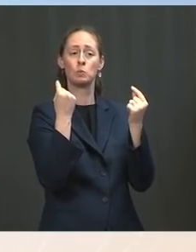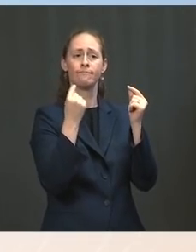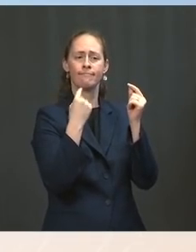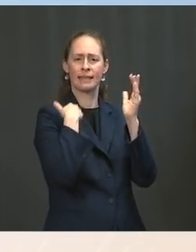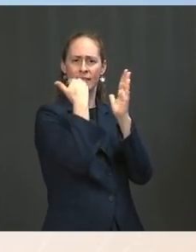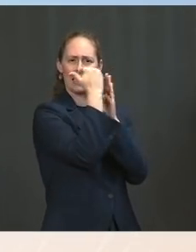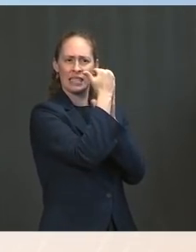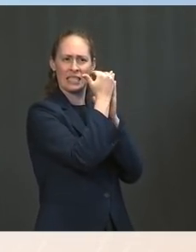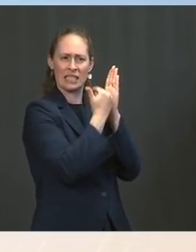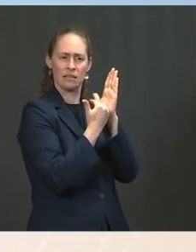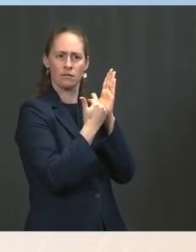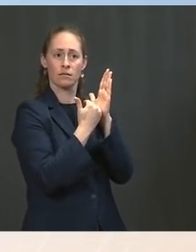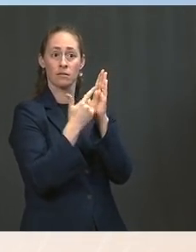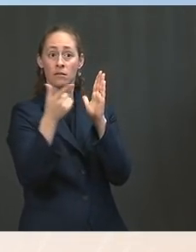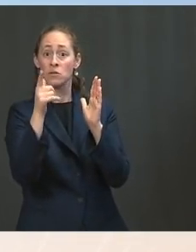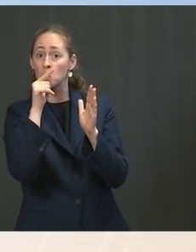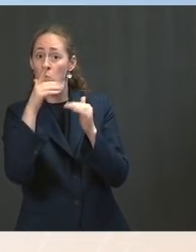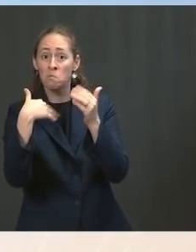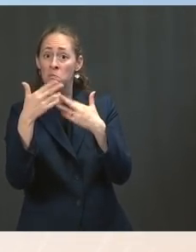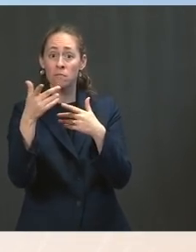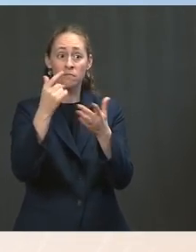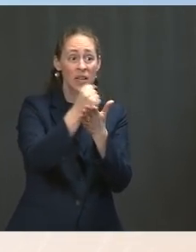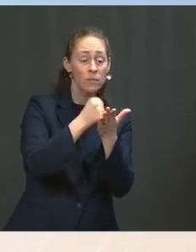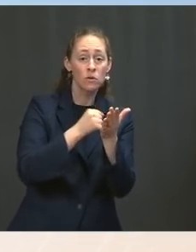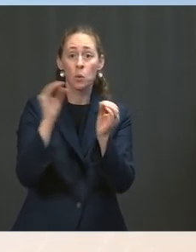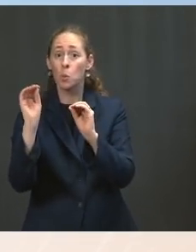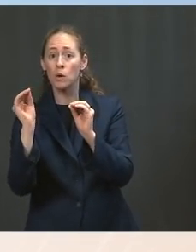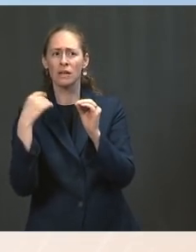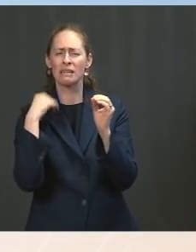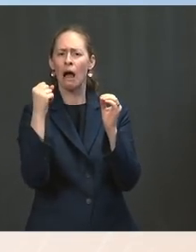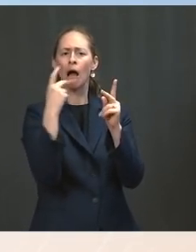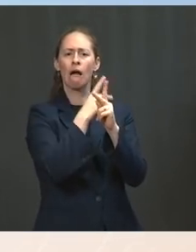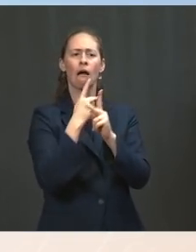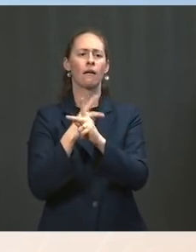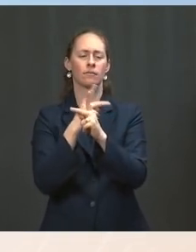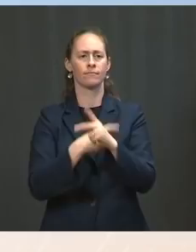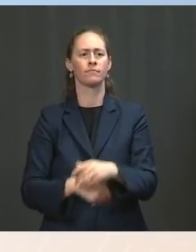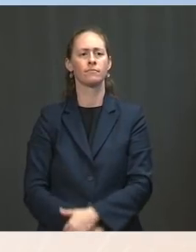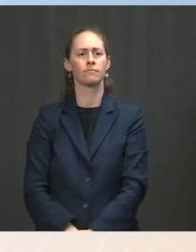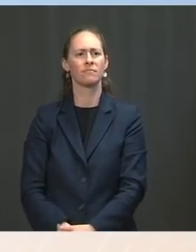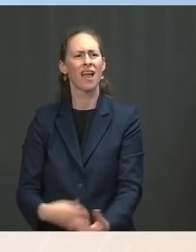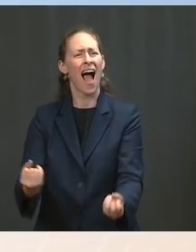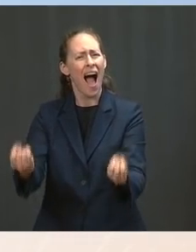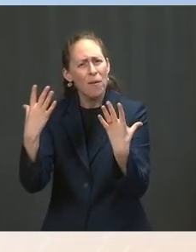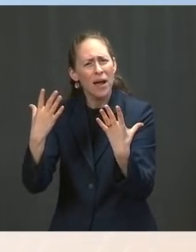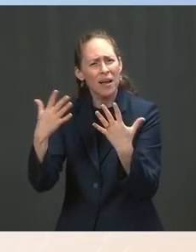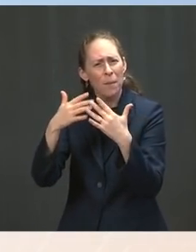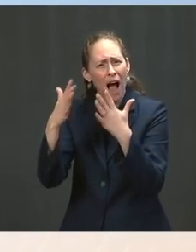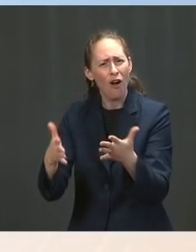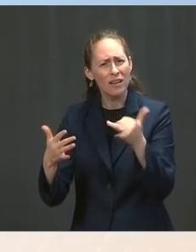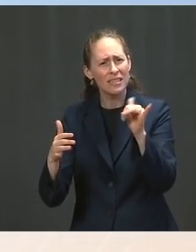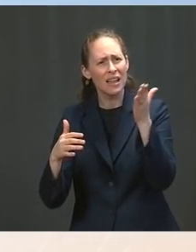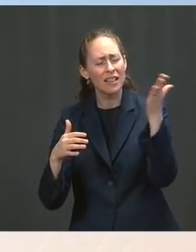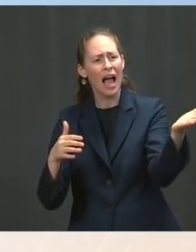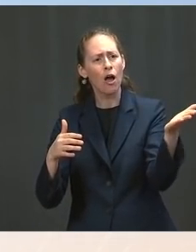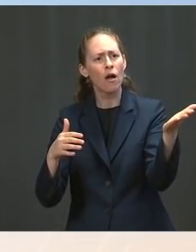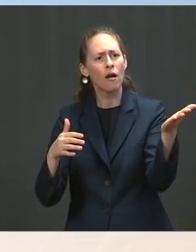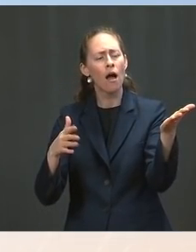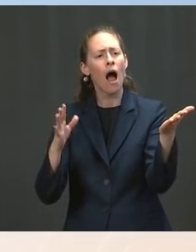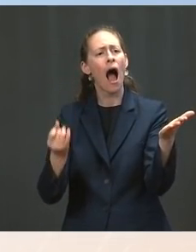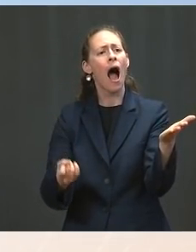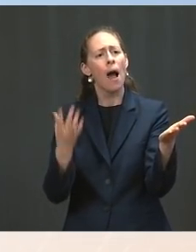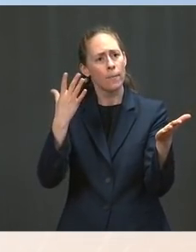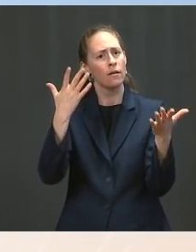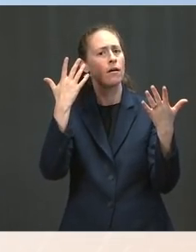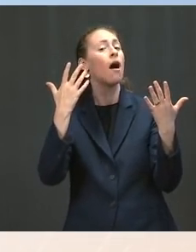them to the airport and get out. Not the number of Americans who are in Afghanistan waiting to get out. How many Americans have you so far taken? Oh, I see. We can get you the precise